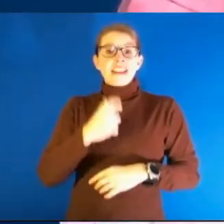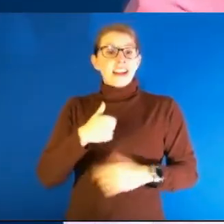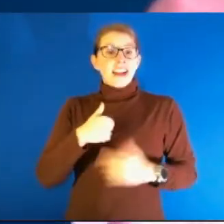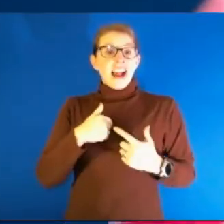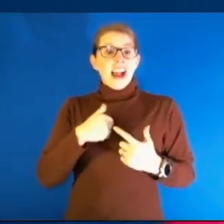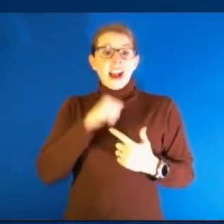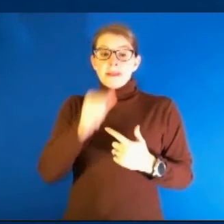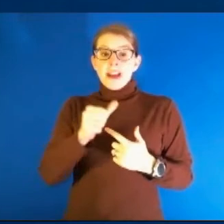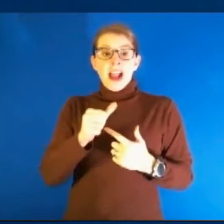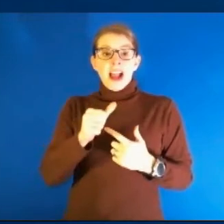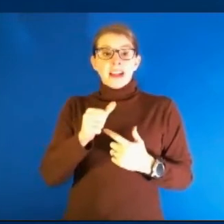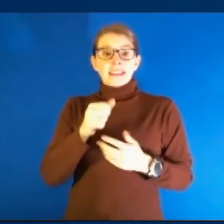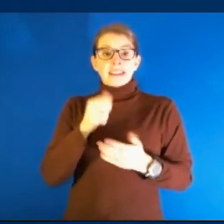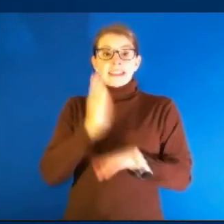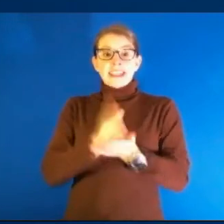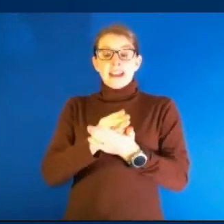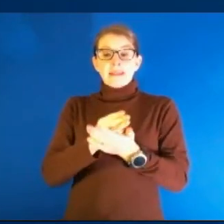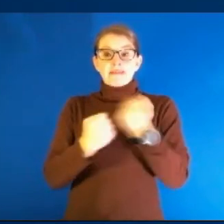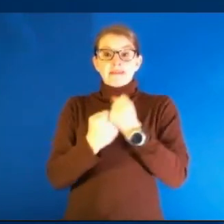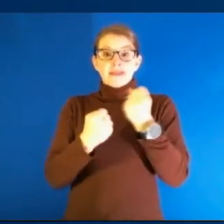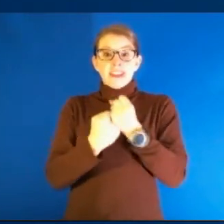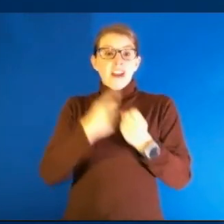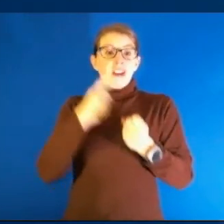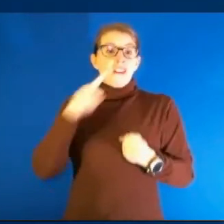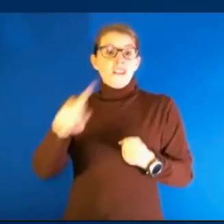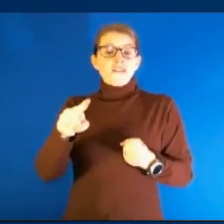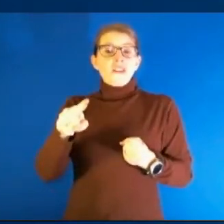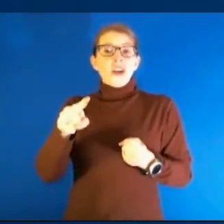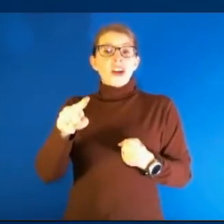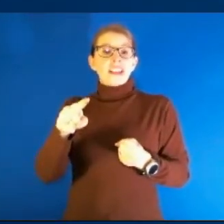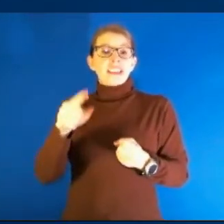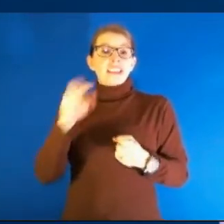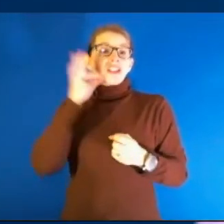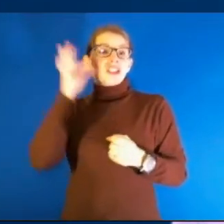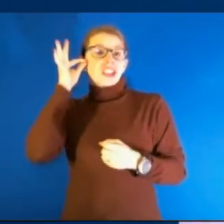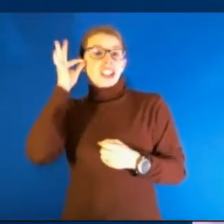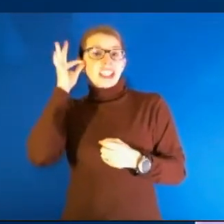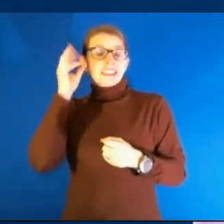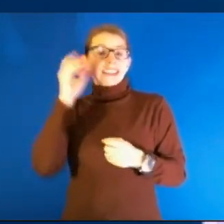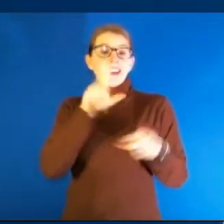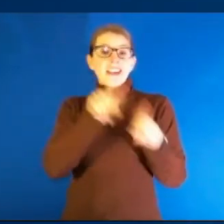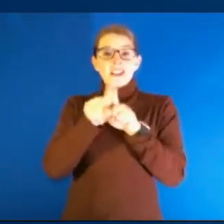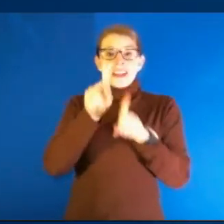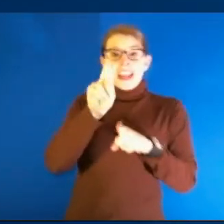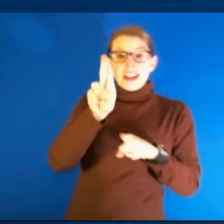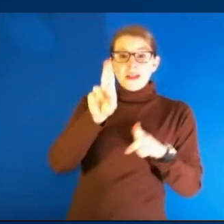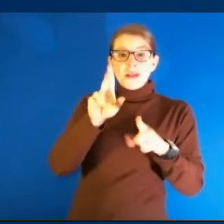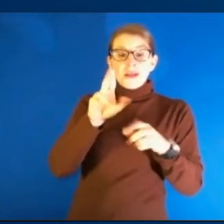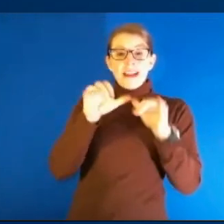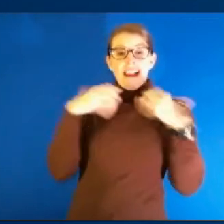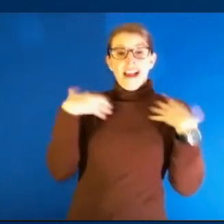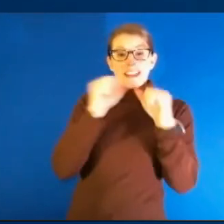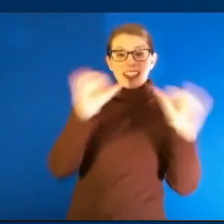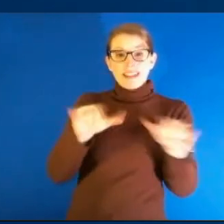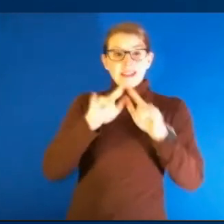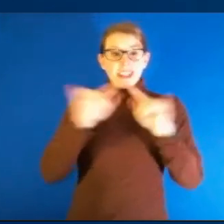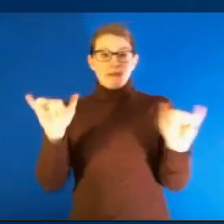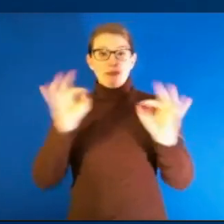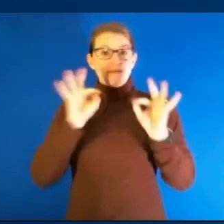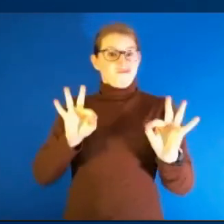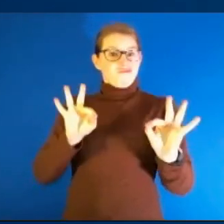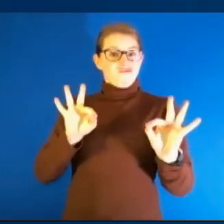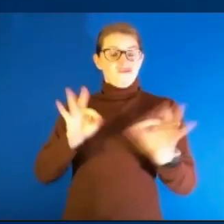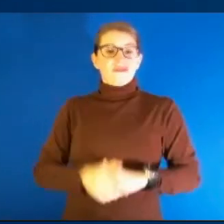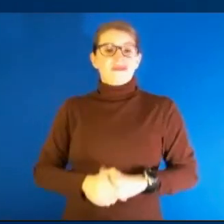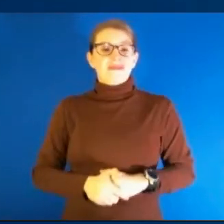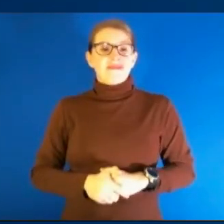cheering for the Chiefs, so I could be go red, go health system, go Chiefs all at the same time. I think that's pretty perfect. Triple threat. I love that.